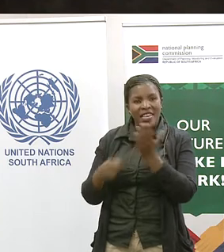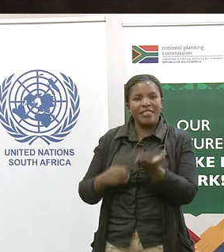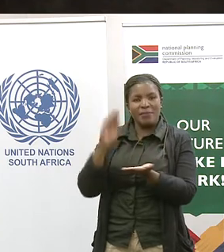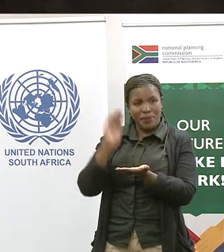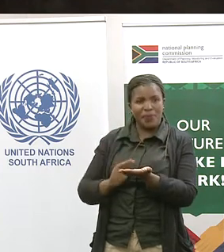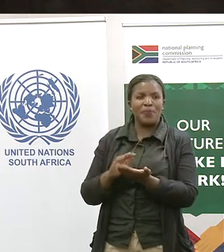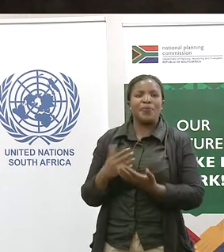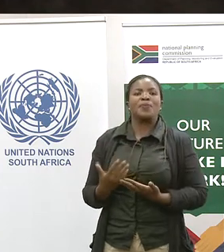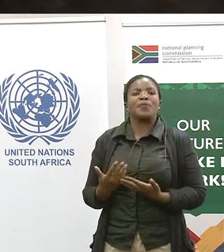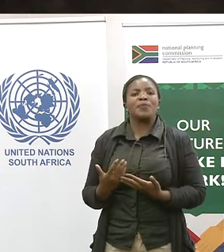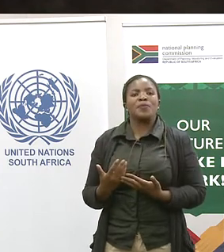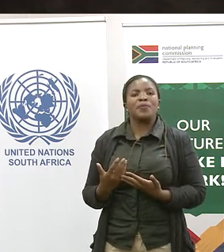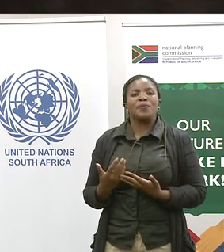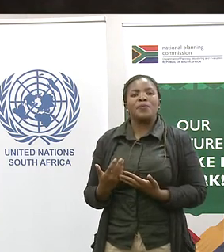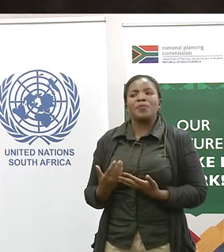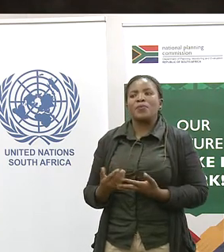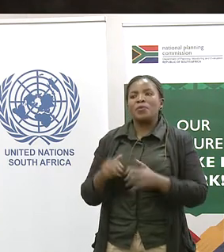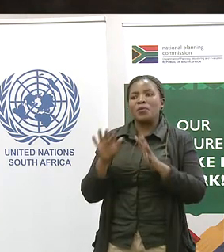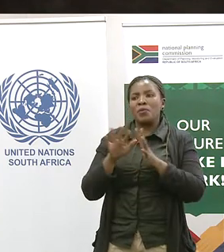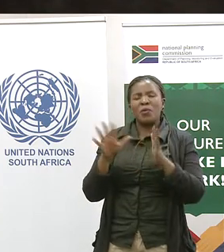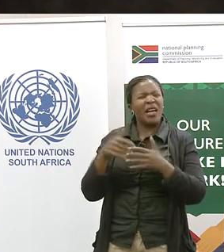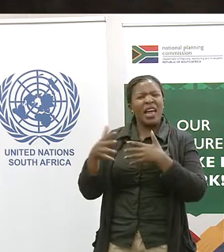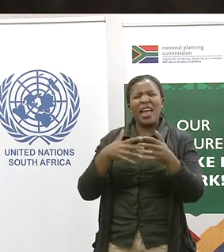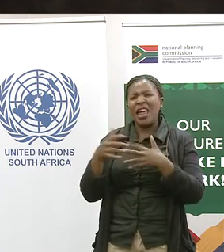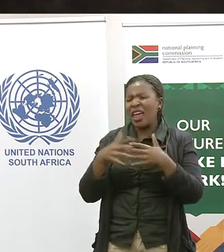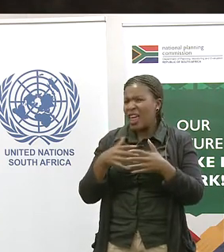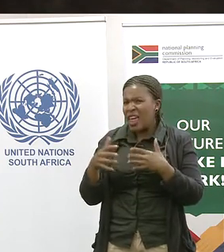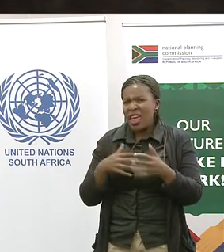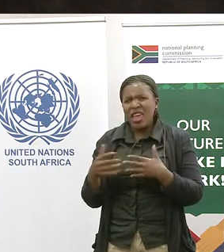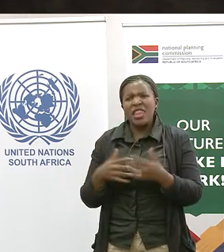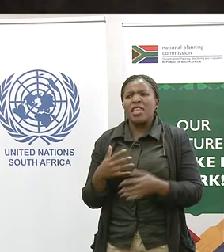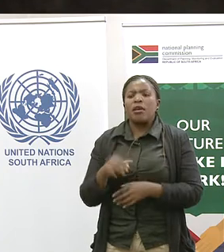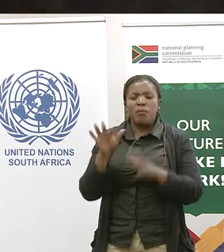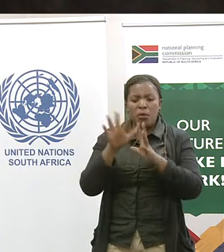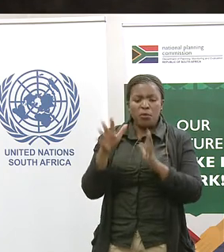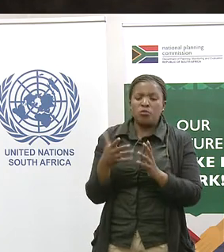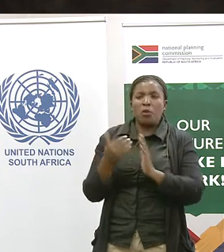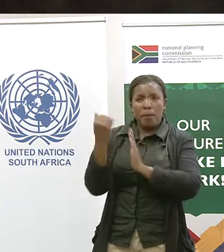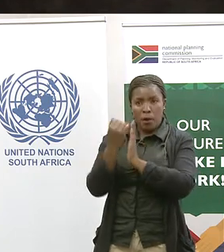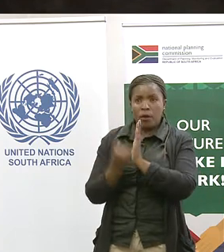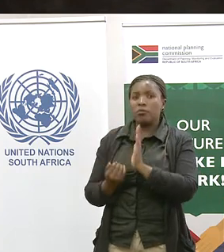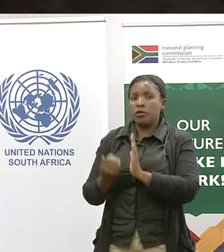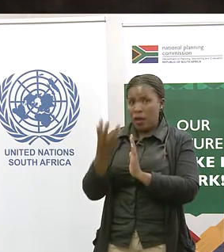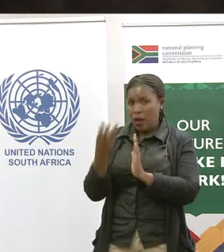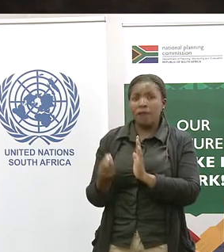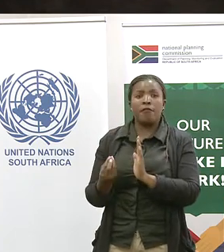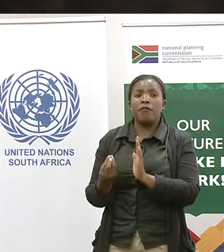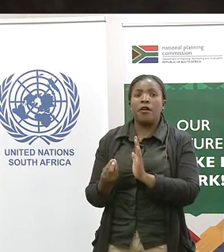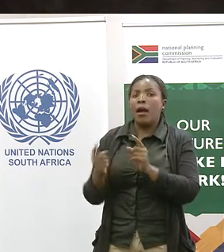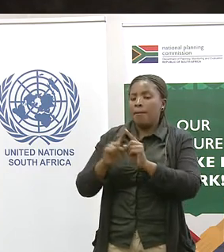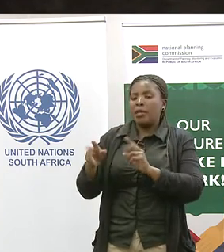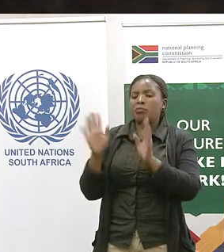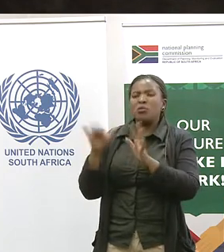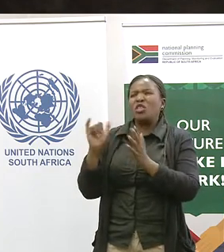will manipulate it to benefit from it. But I think the government need